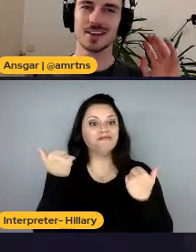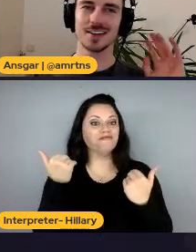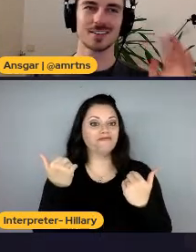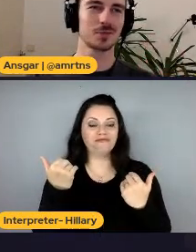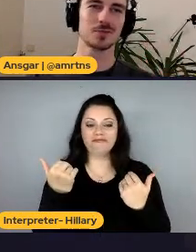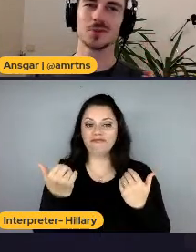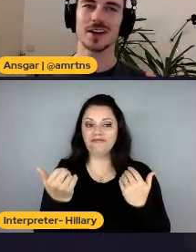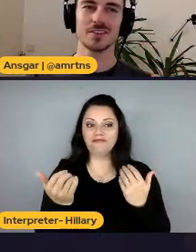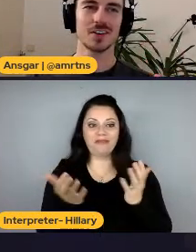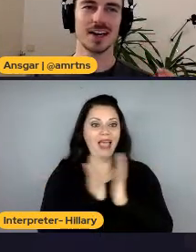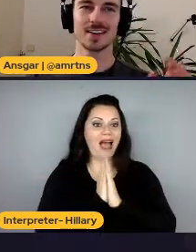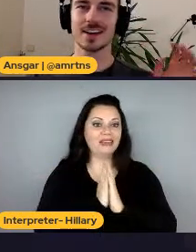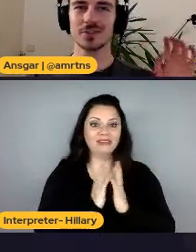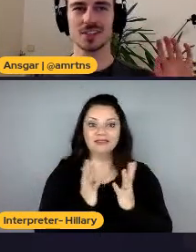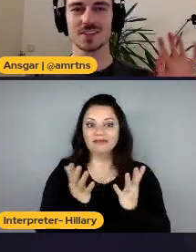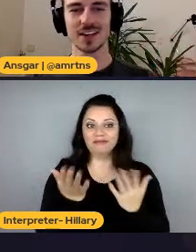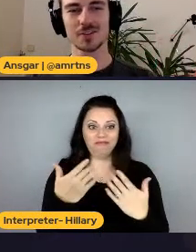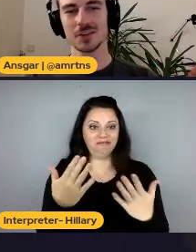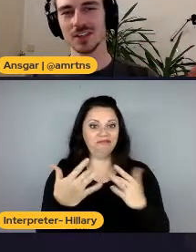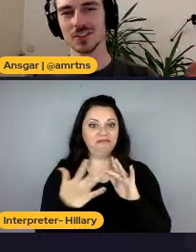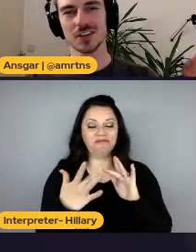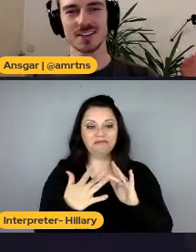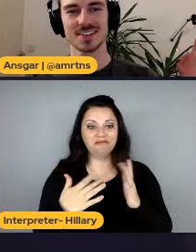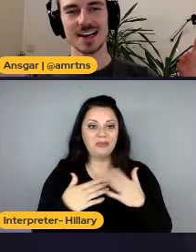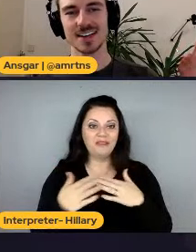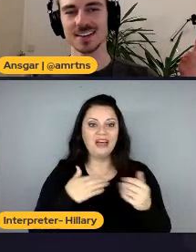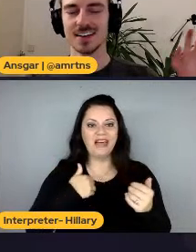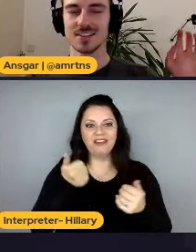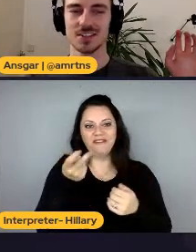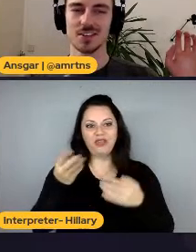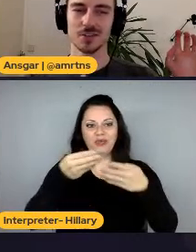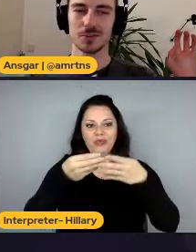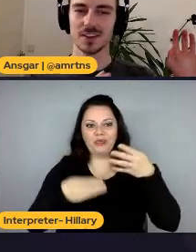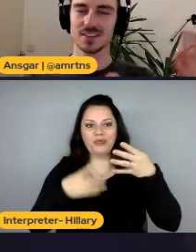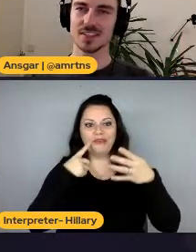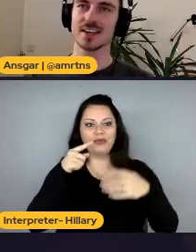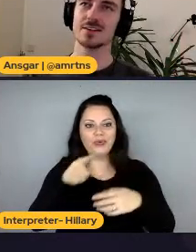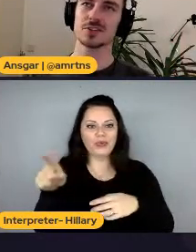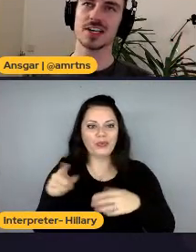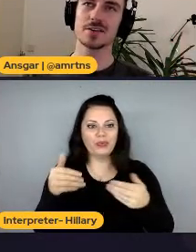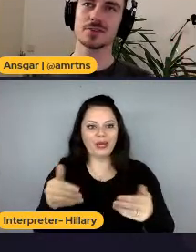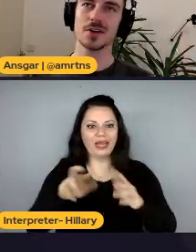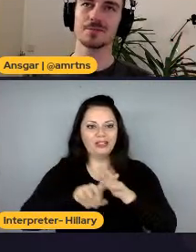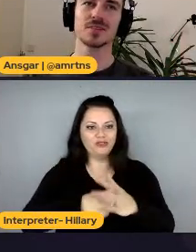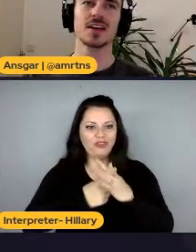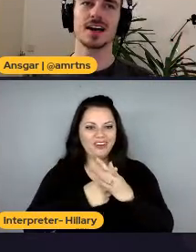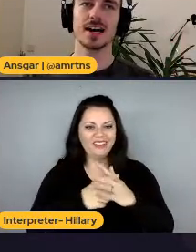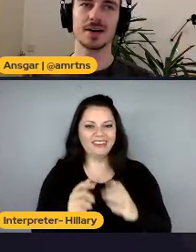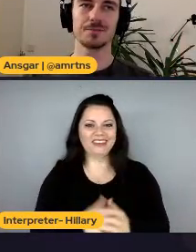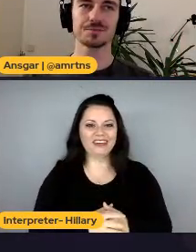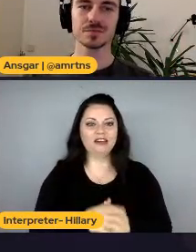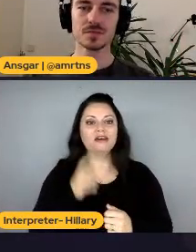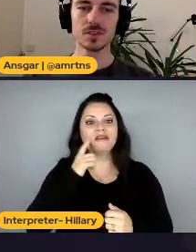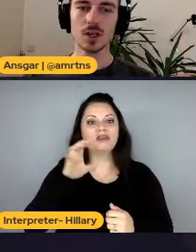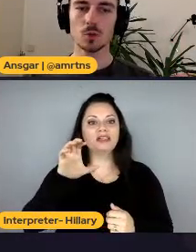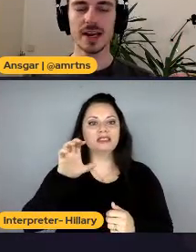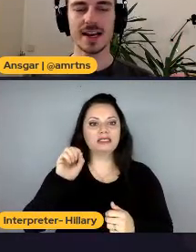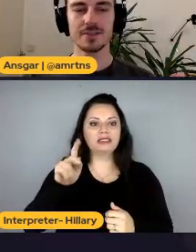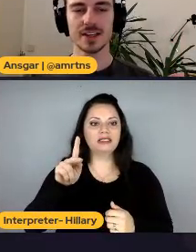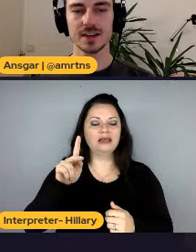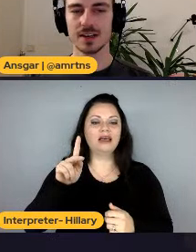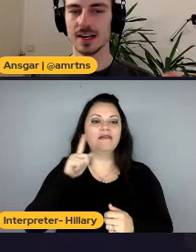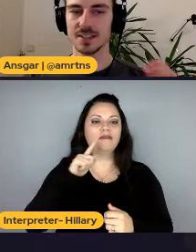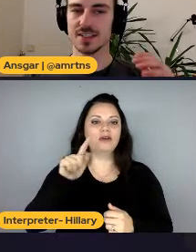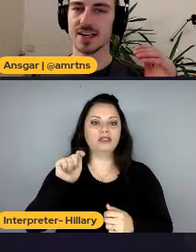hit us with whatever, and I've got some links for you to get started. So for the CDK for Terraform, we